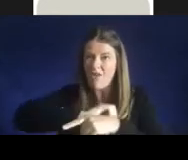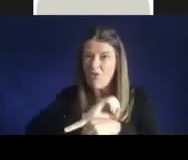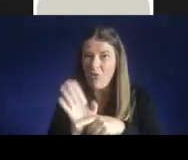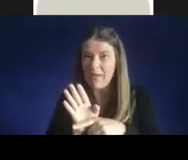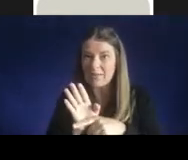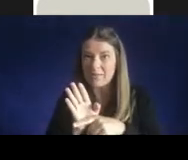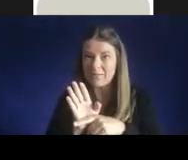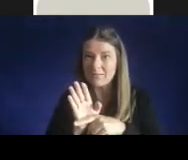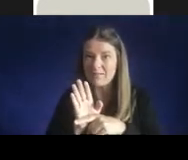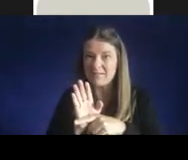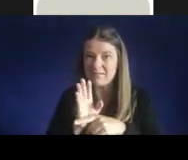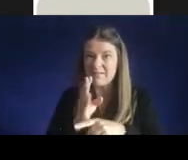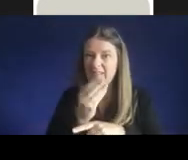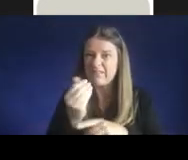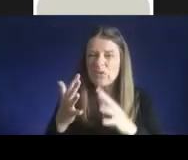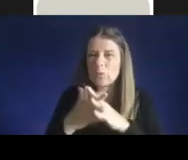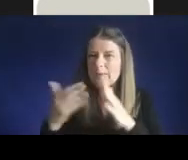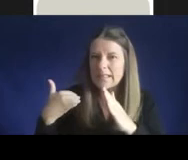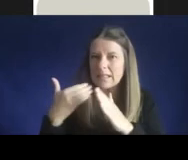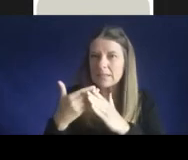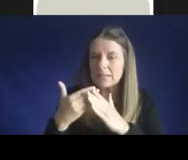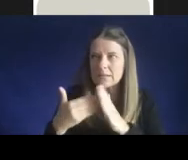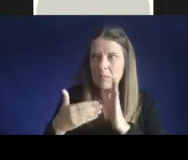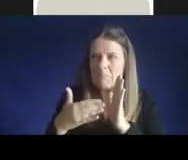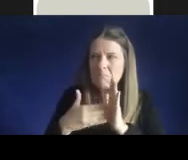few weeks, months, years,